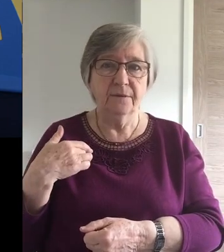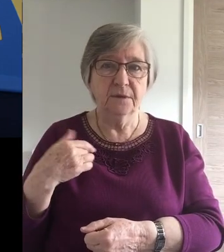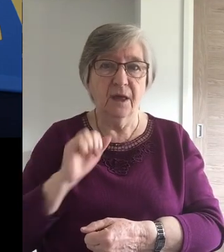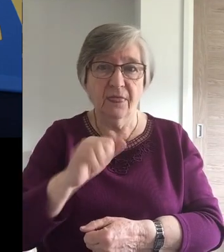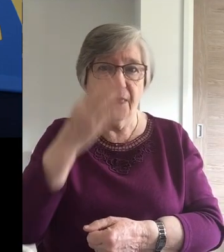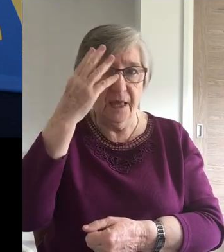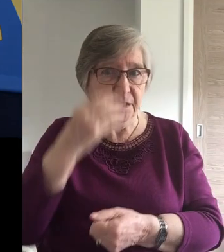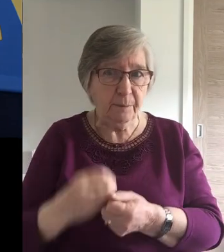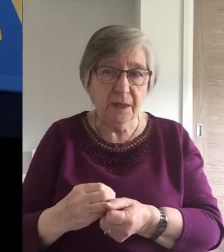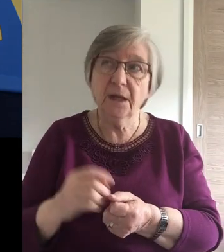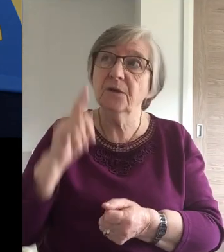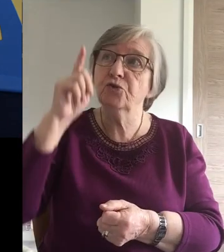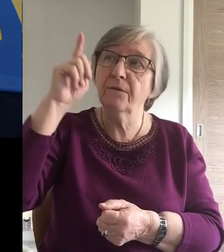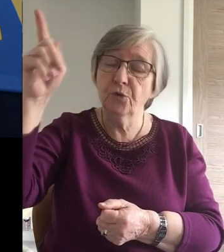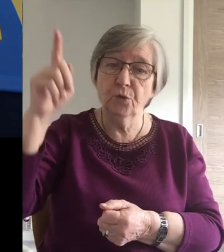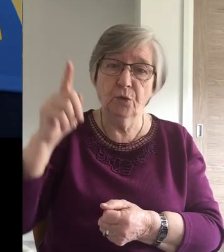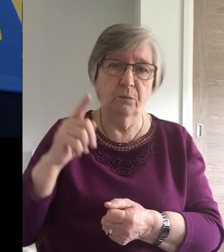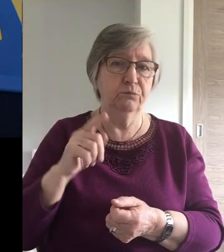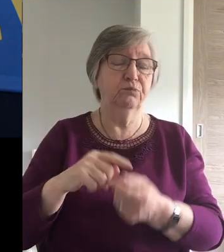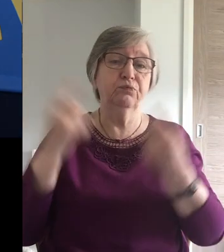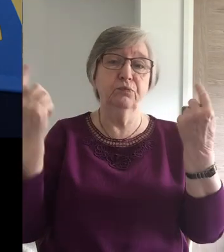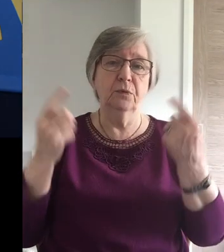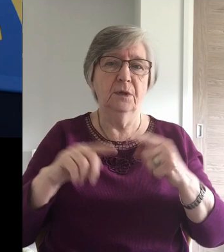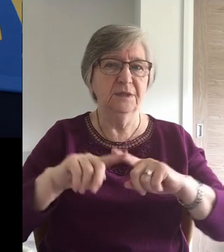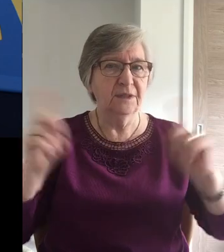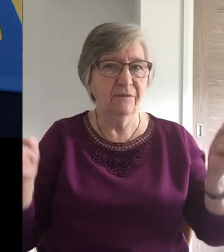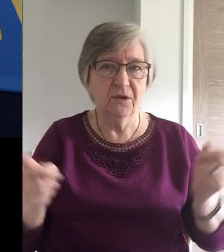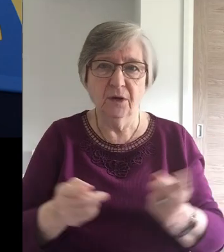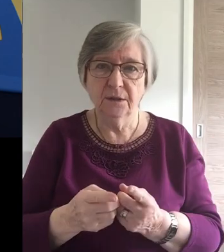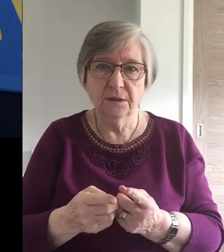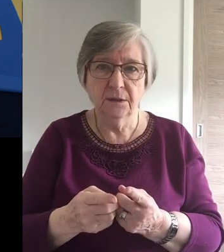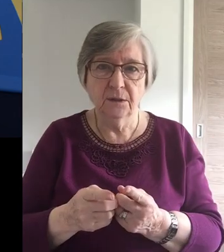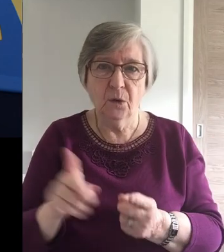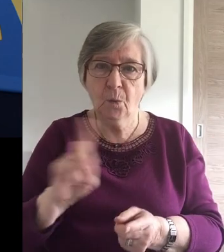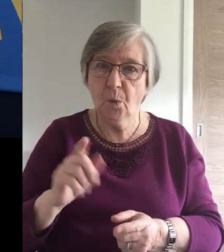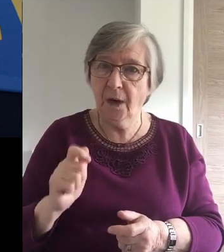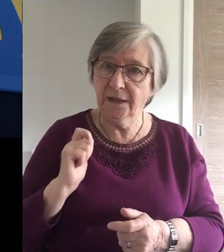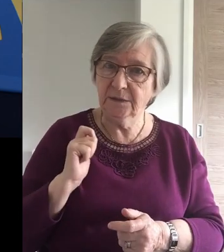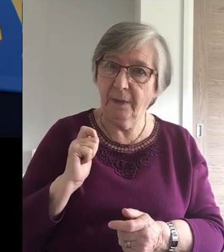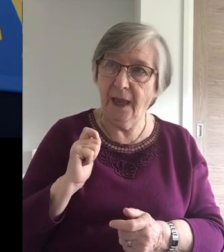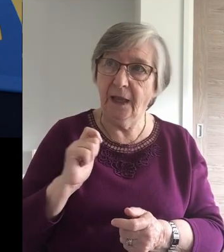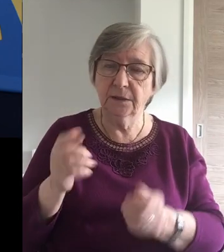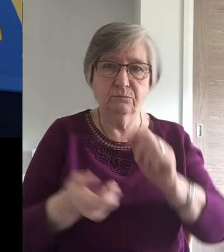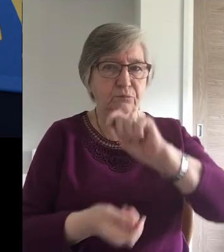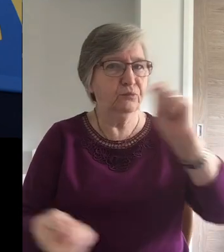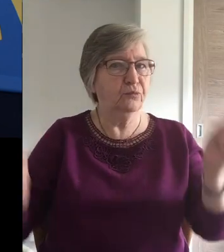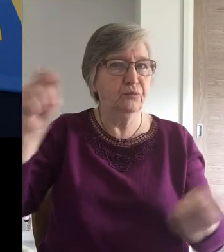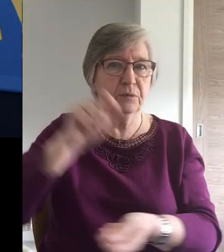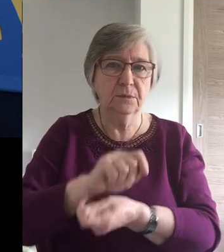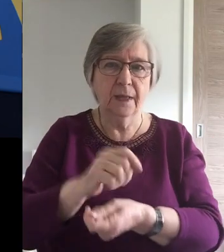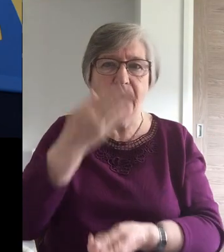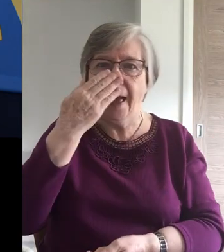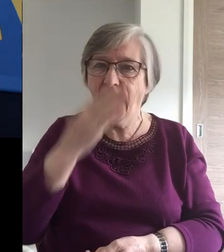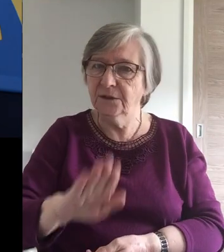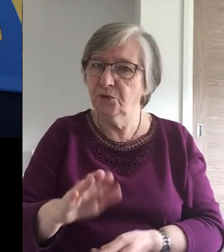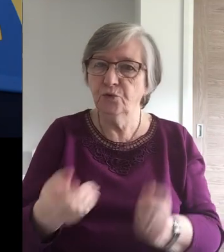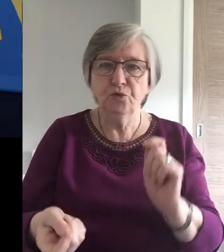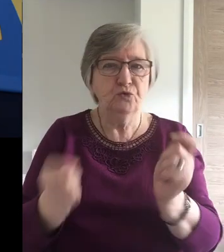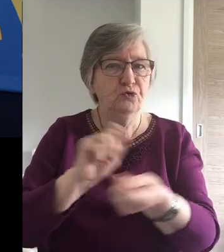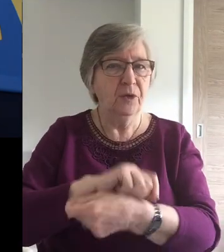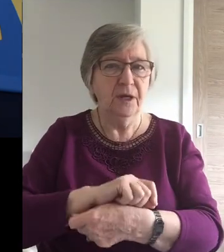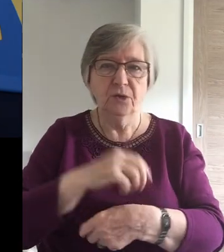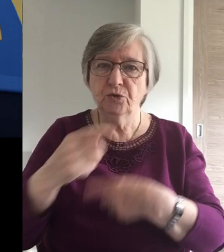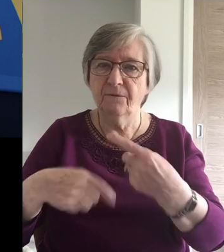Their experience of you, Lord, was revolutionized. Their expectations turned upside down. Their attitudes changed